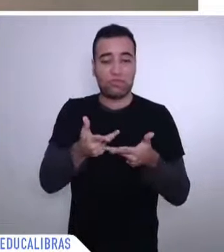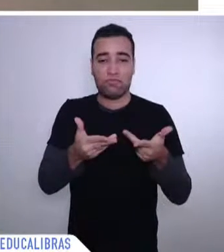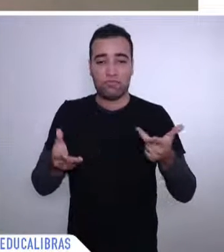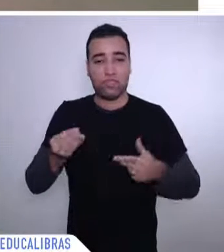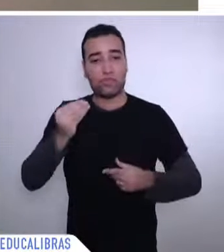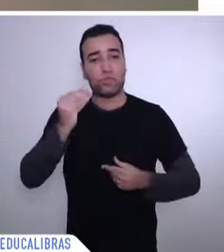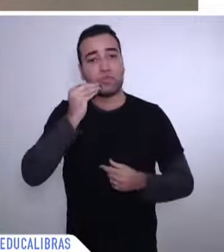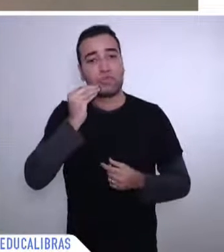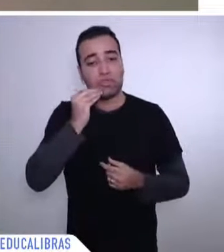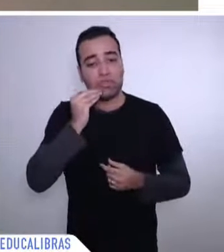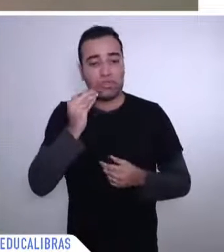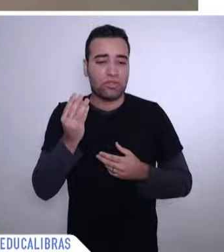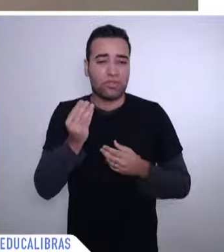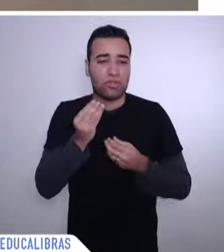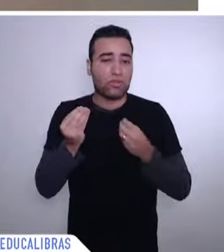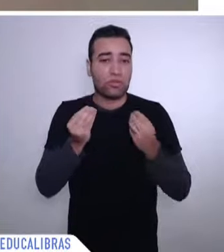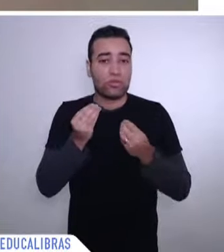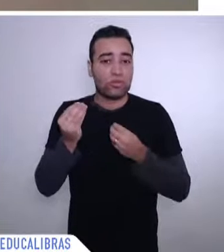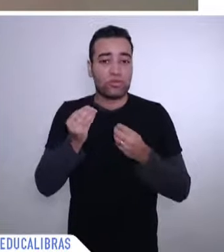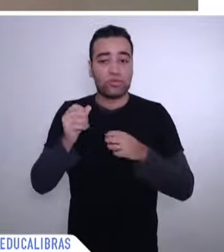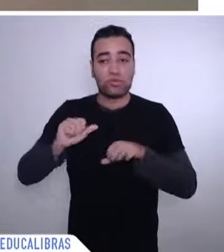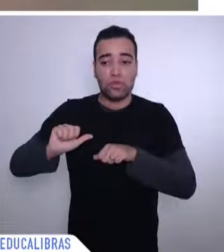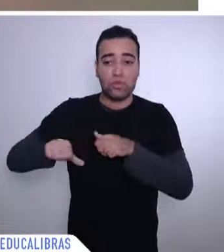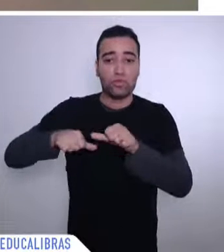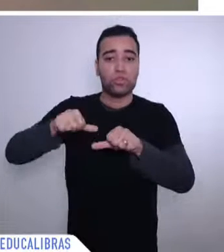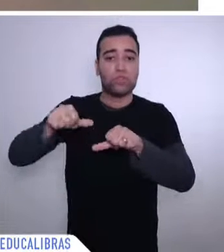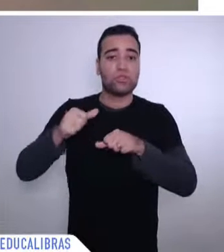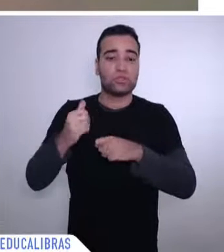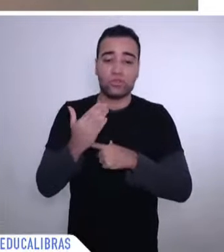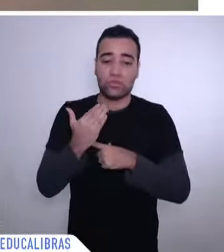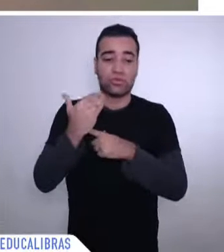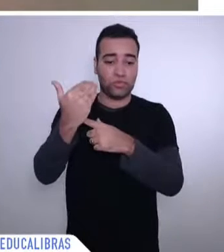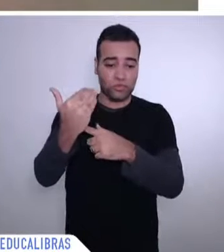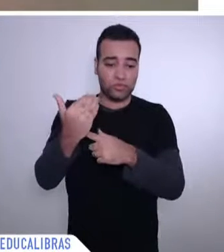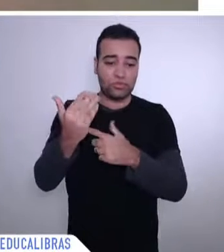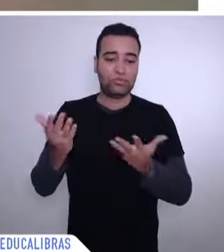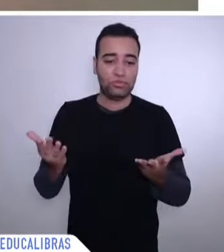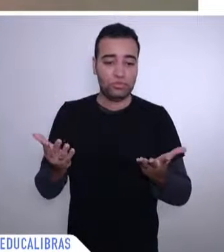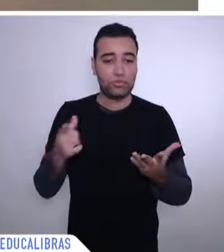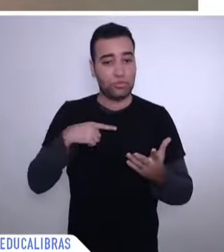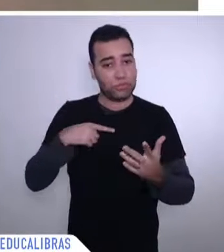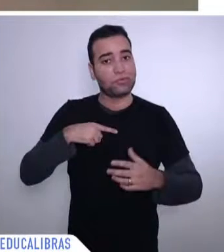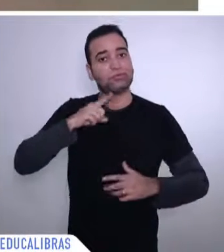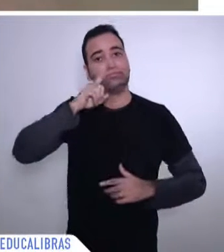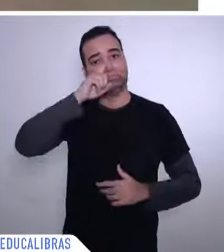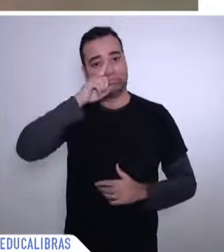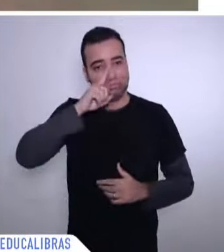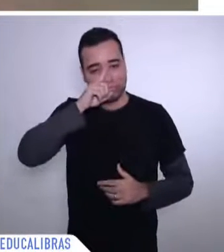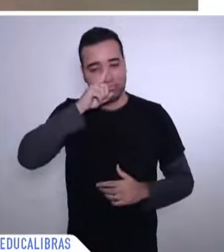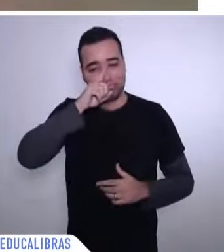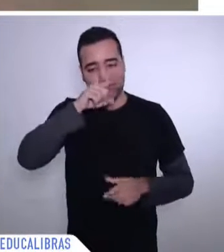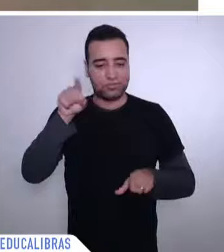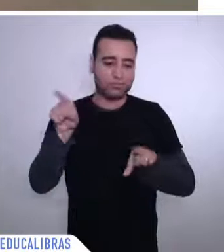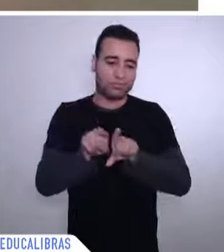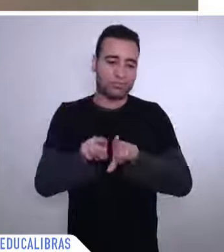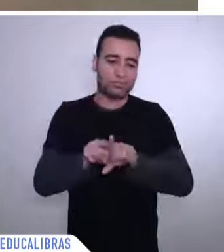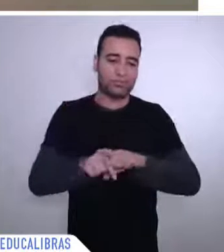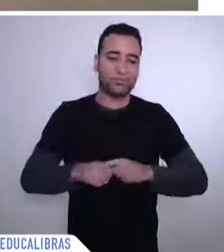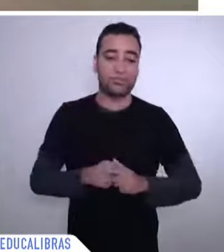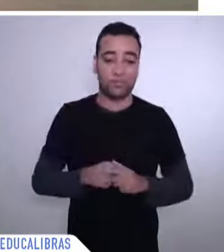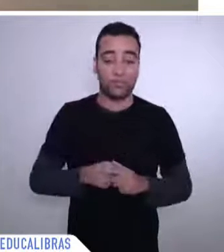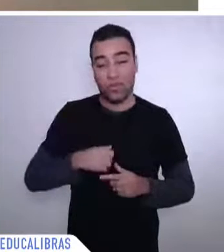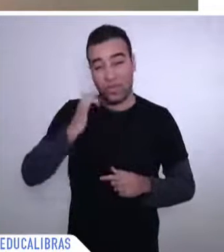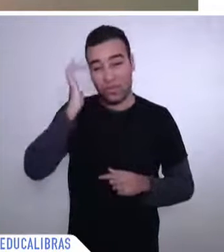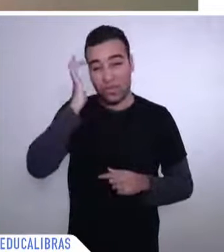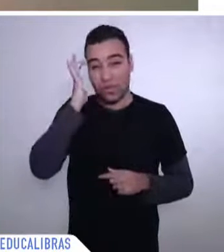But there are also risks. I think the risks can be managed. but the